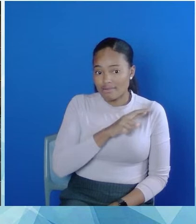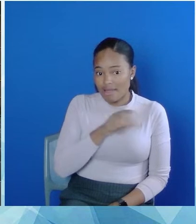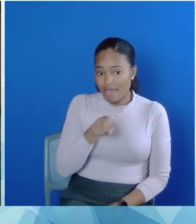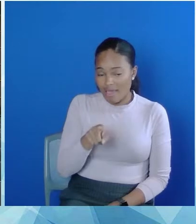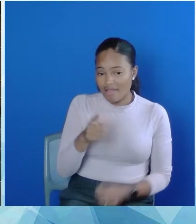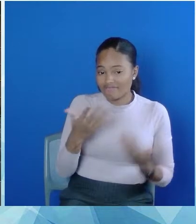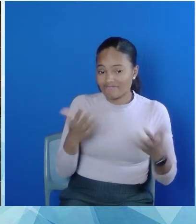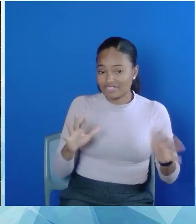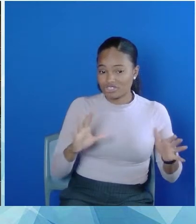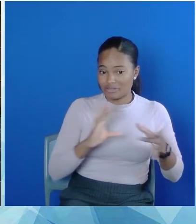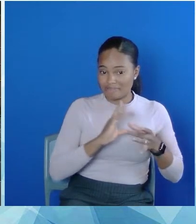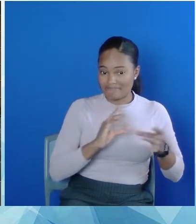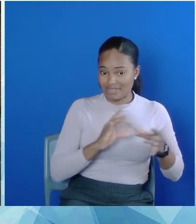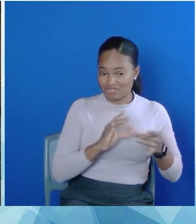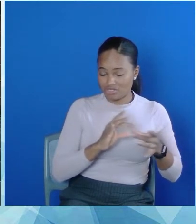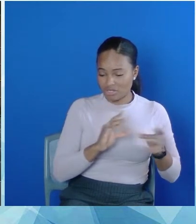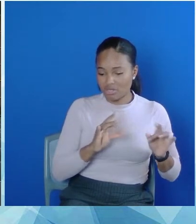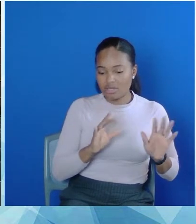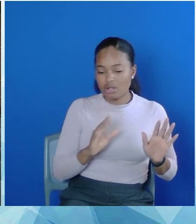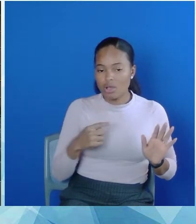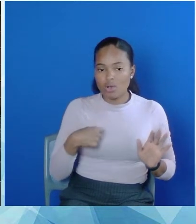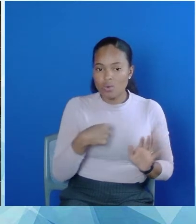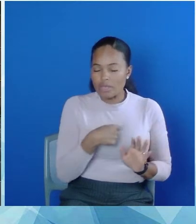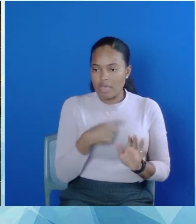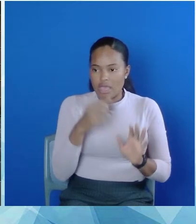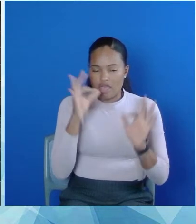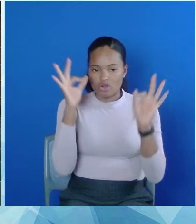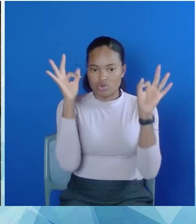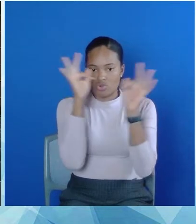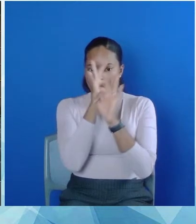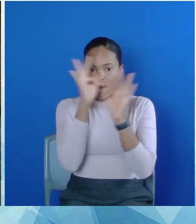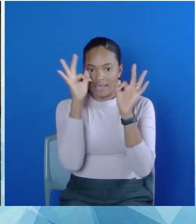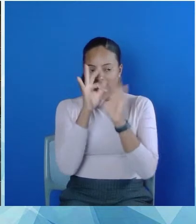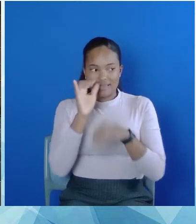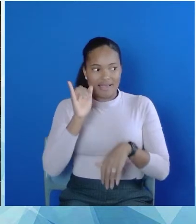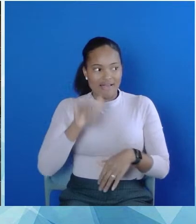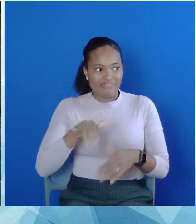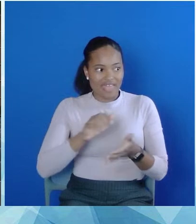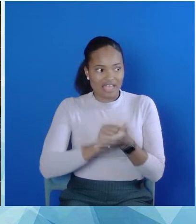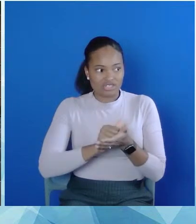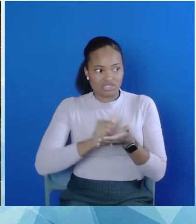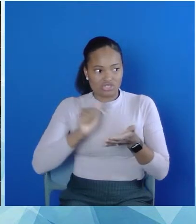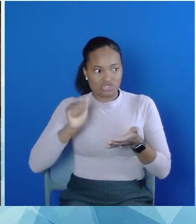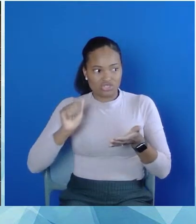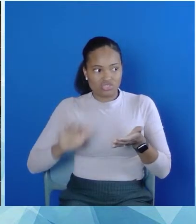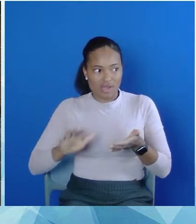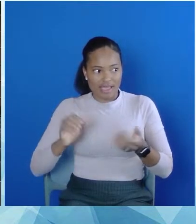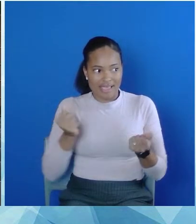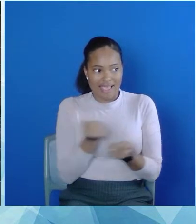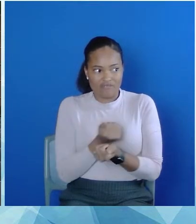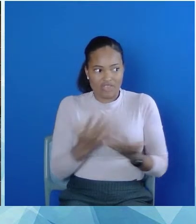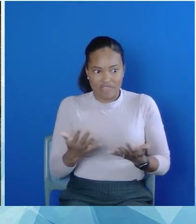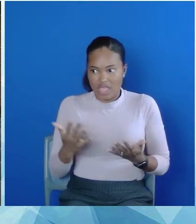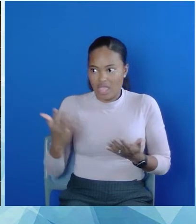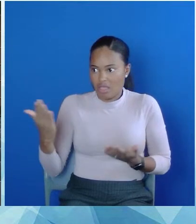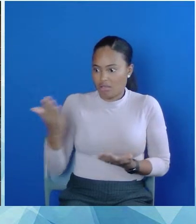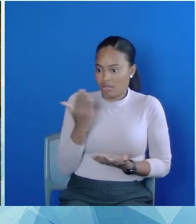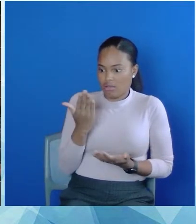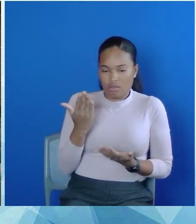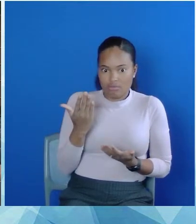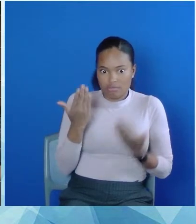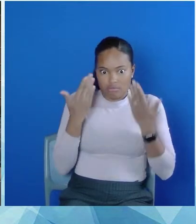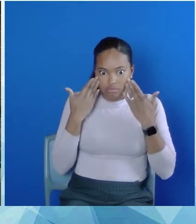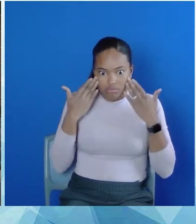mentioned, we had no idea that this strike everything amendment was coming. We found out about it at 5 o'clock